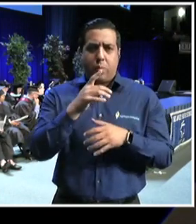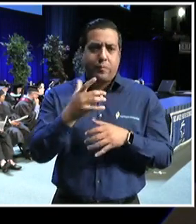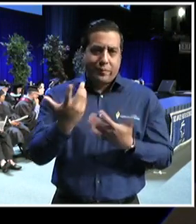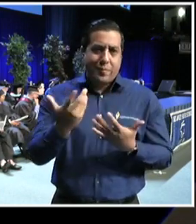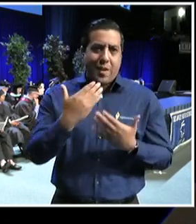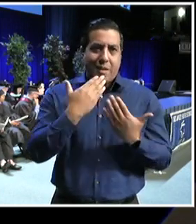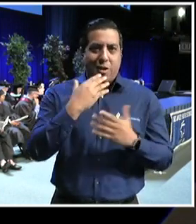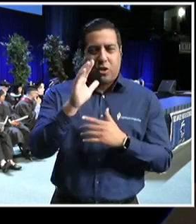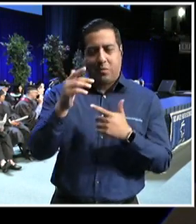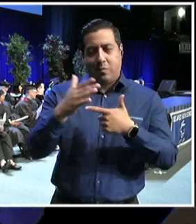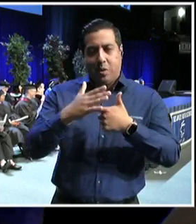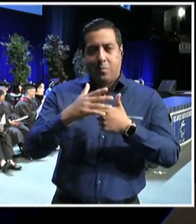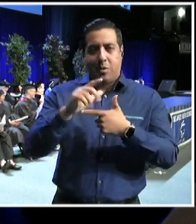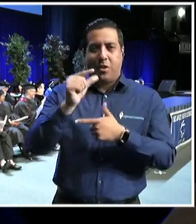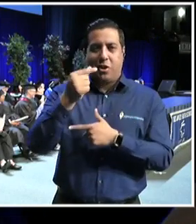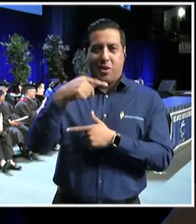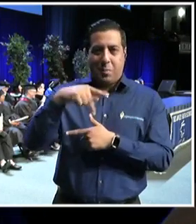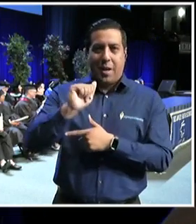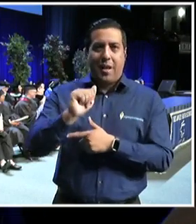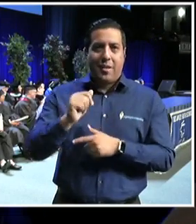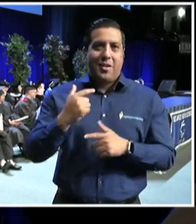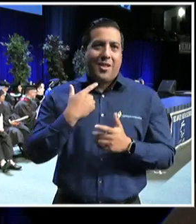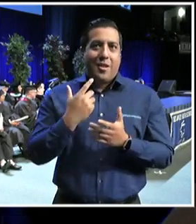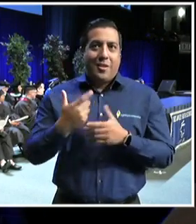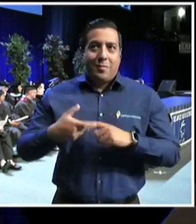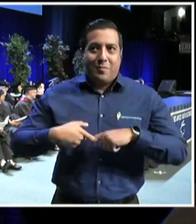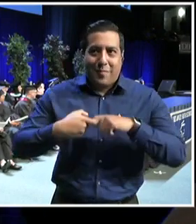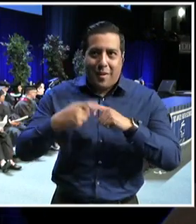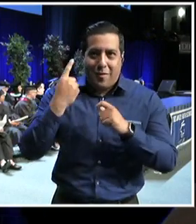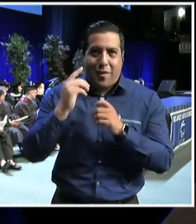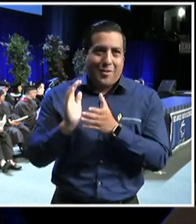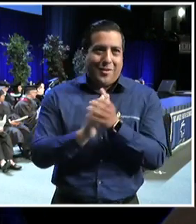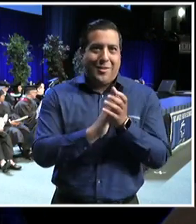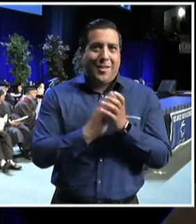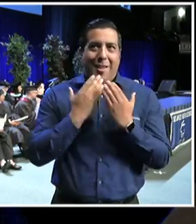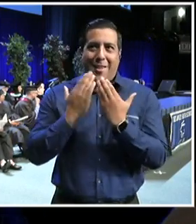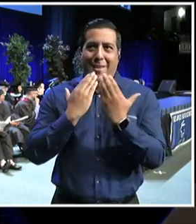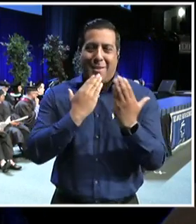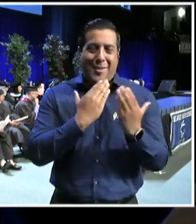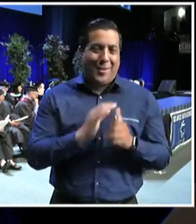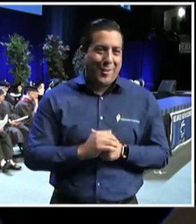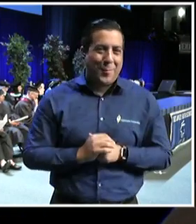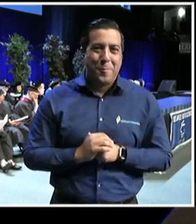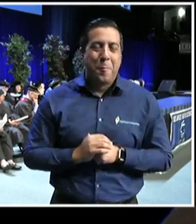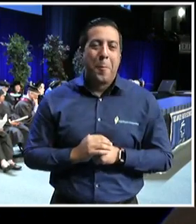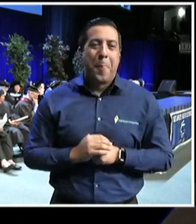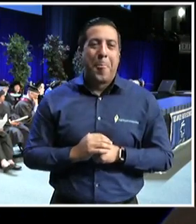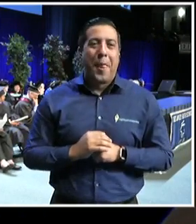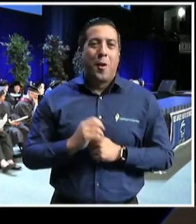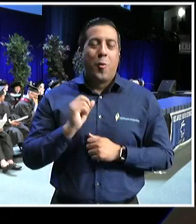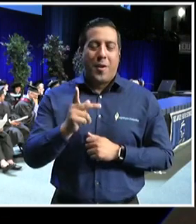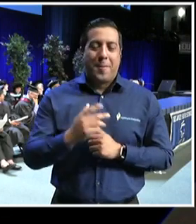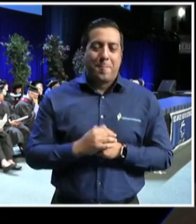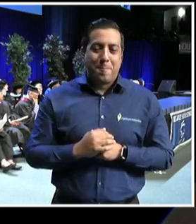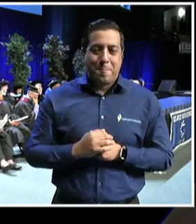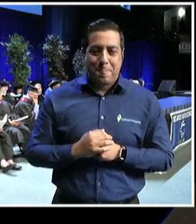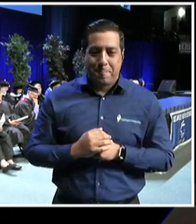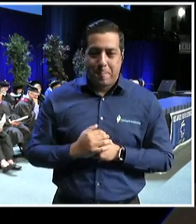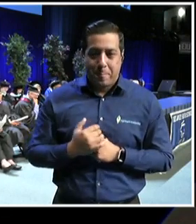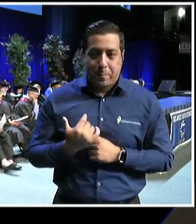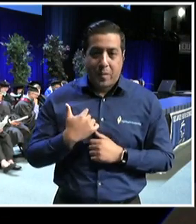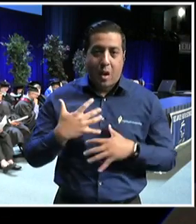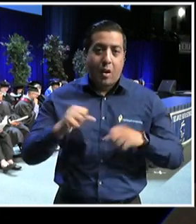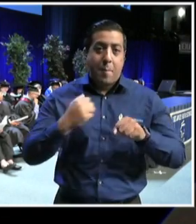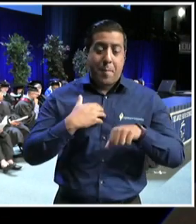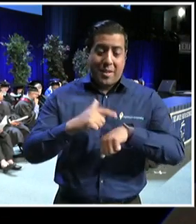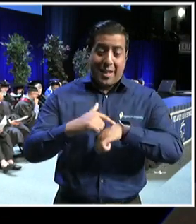you. Okay. Pause for a round of applause. Thank you. All right. I took the